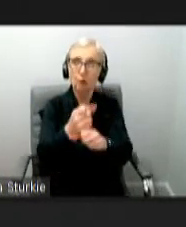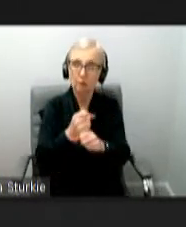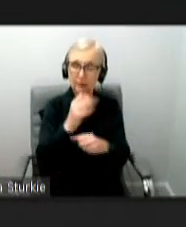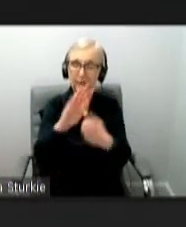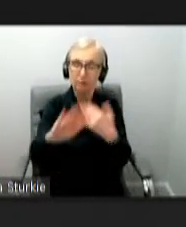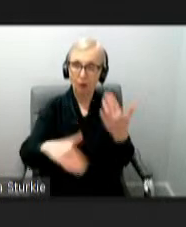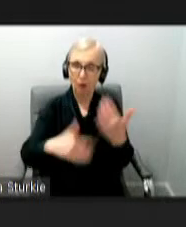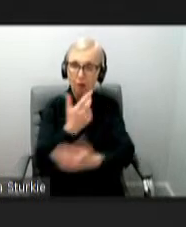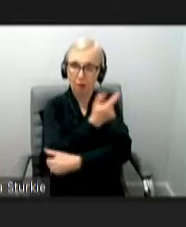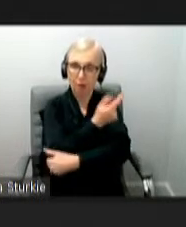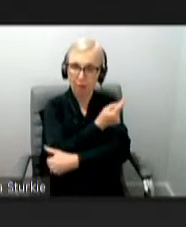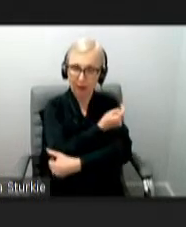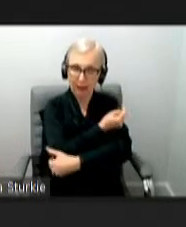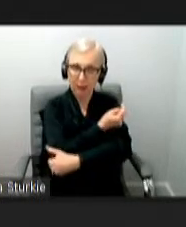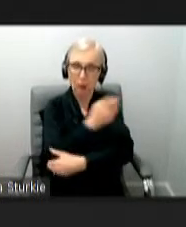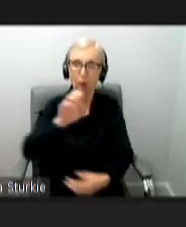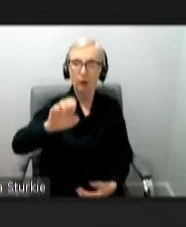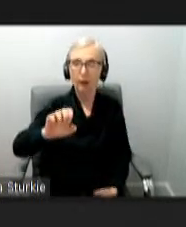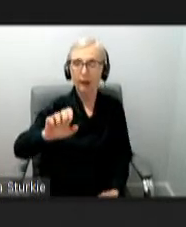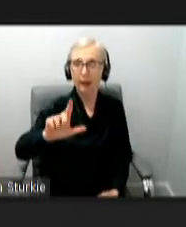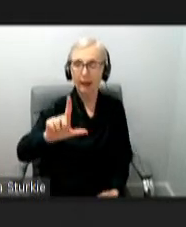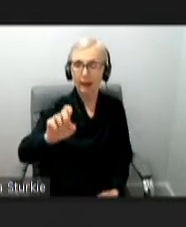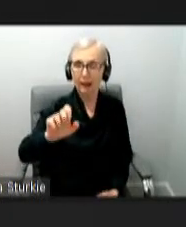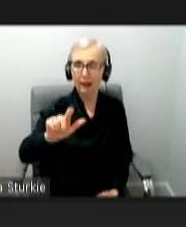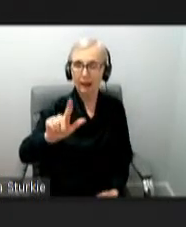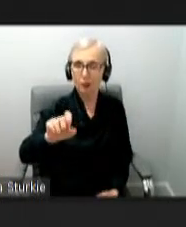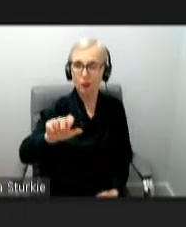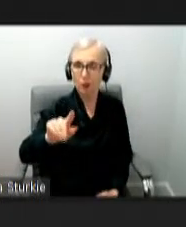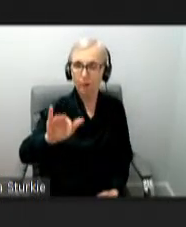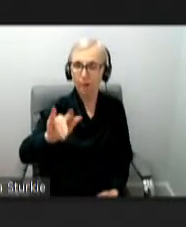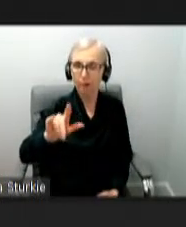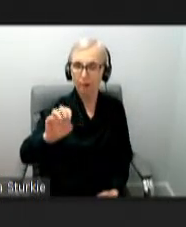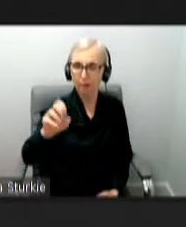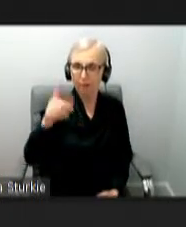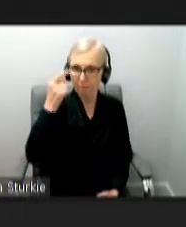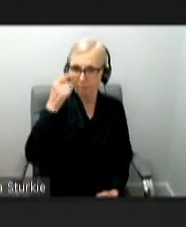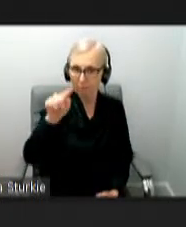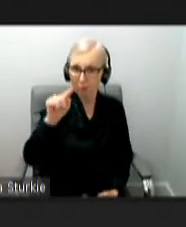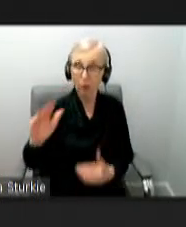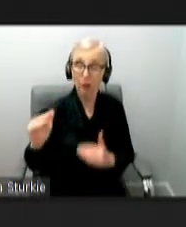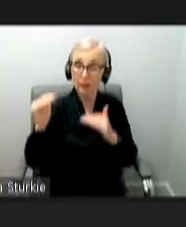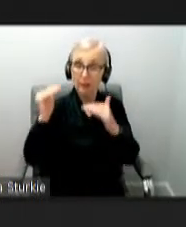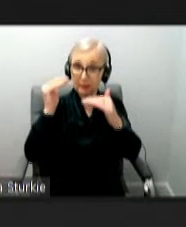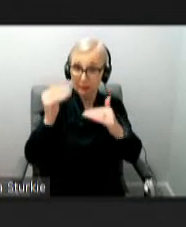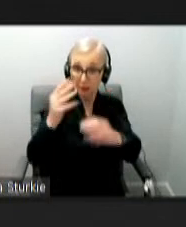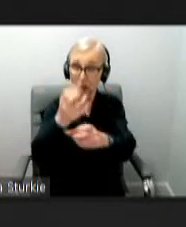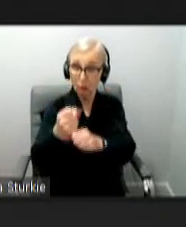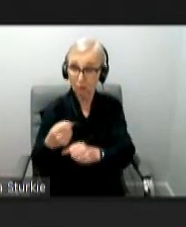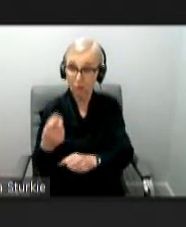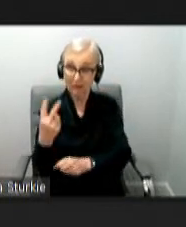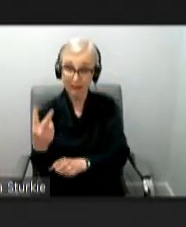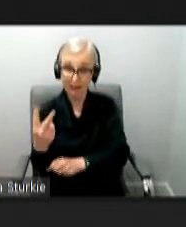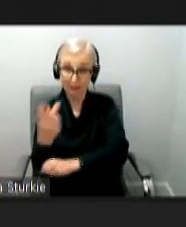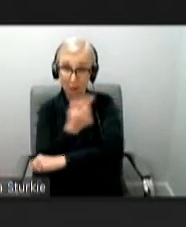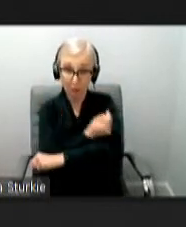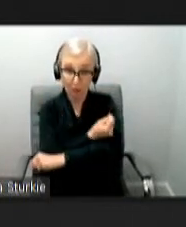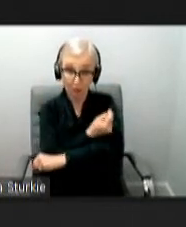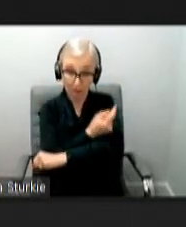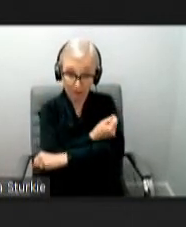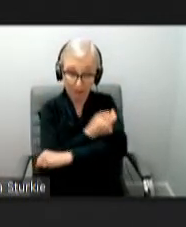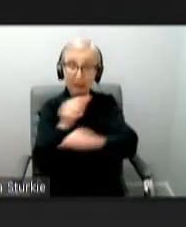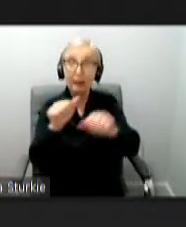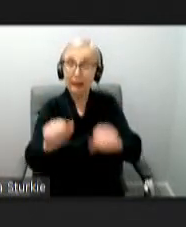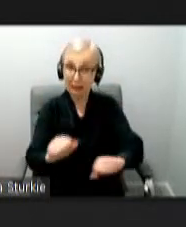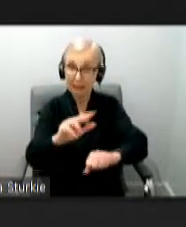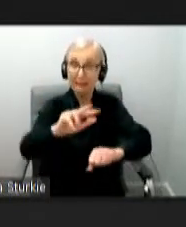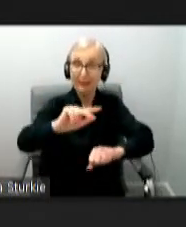vaccinations that you are eligible for. So for adults that have received 2 doses of vaccine and are eligible for a booster